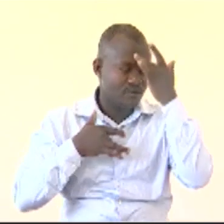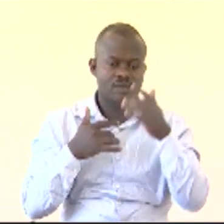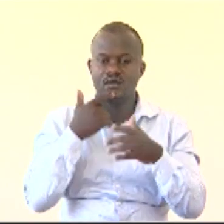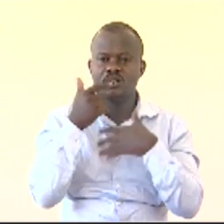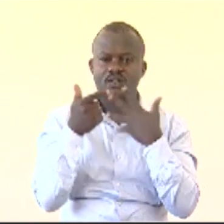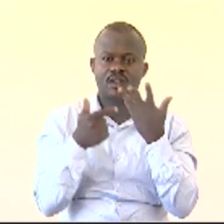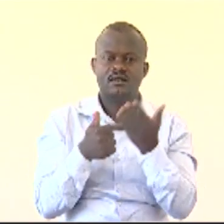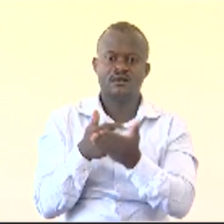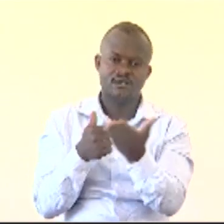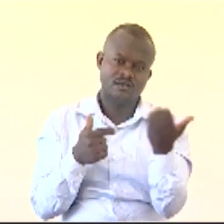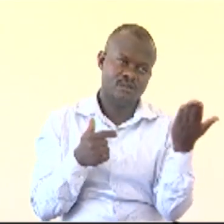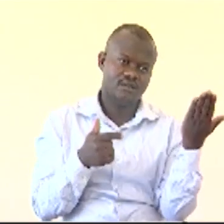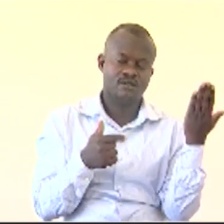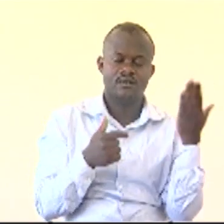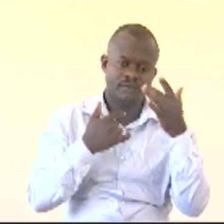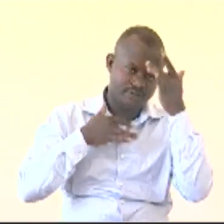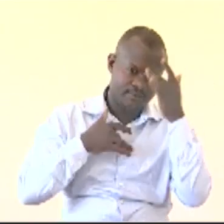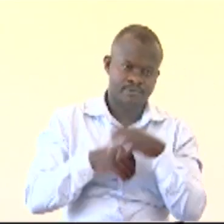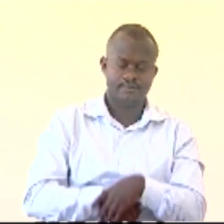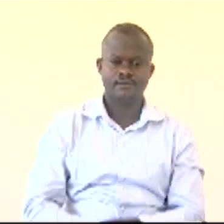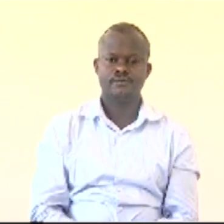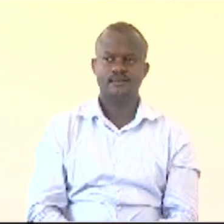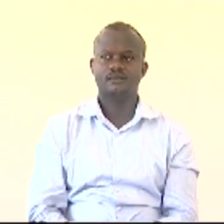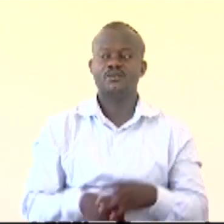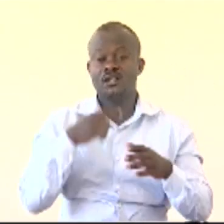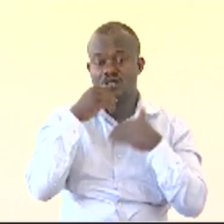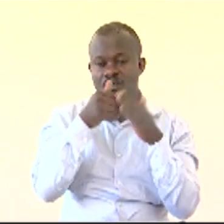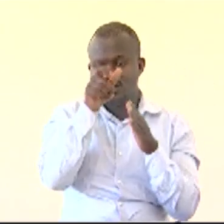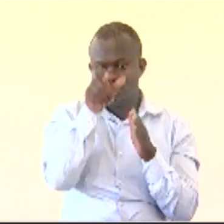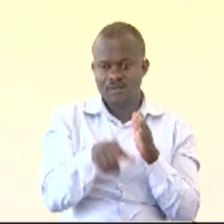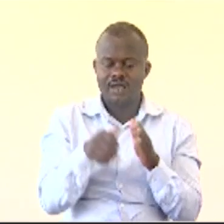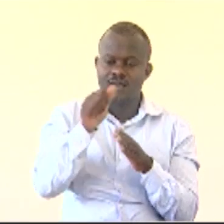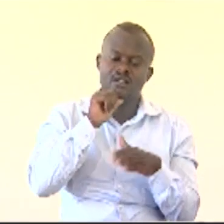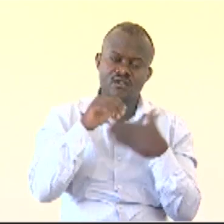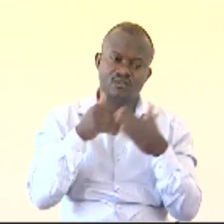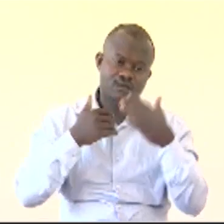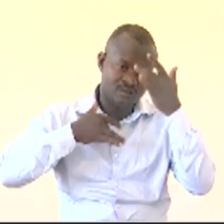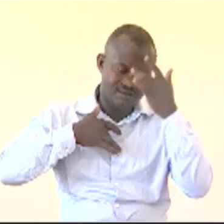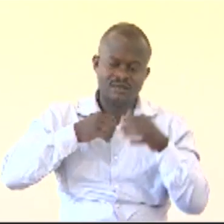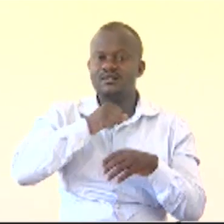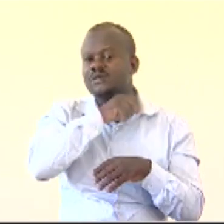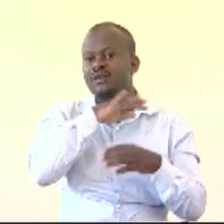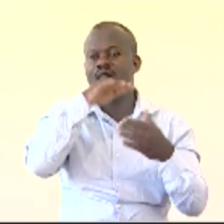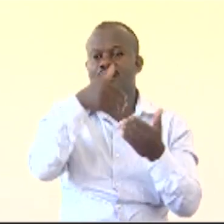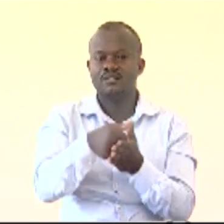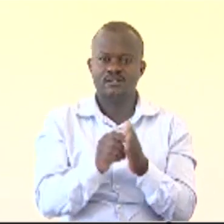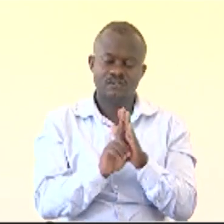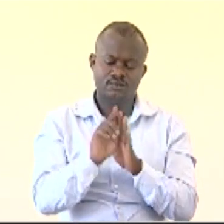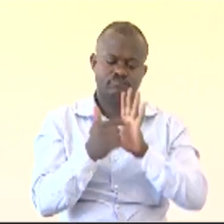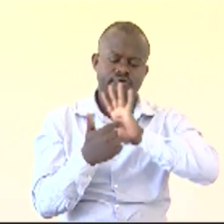is the incubation period. So human beings are not infectious until they develop